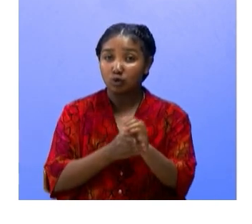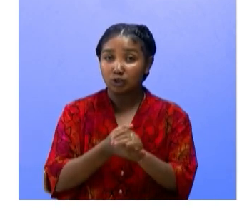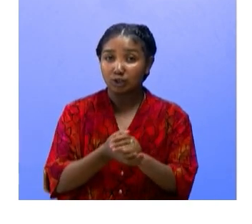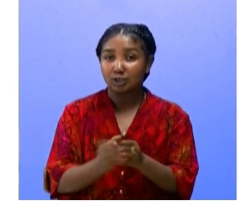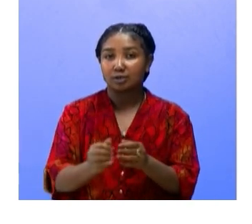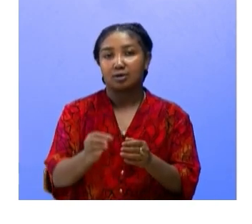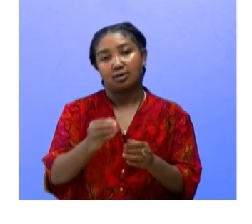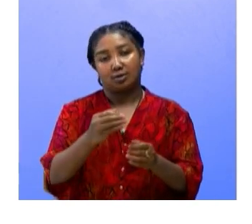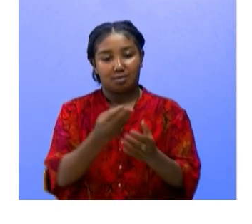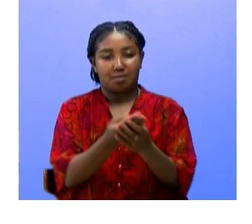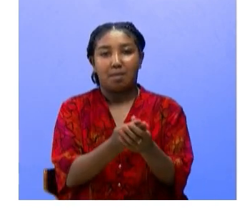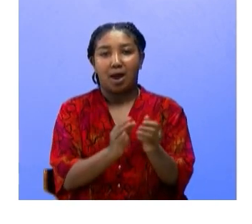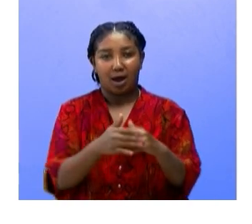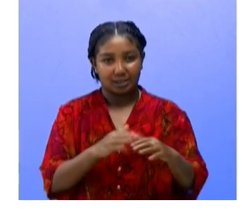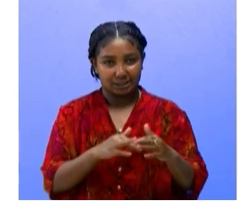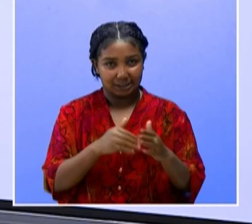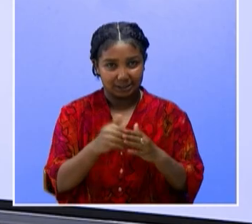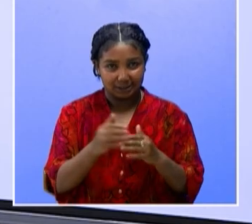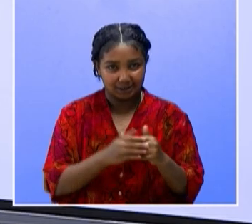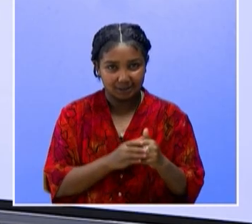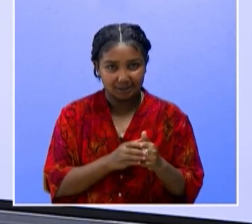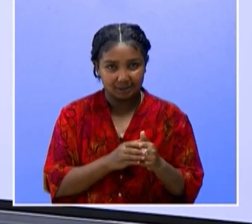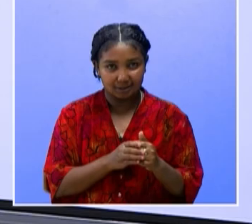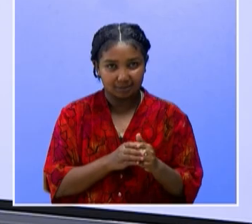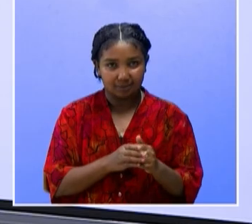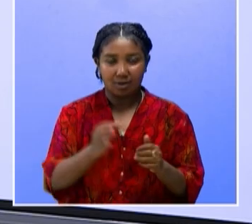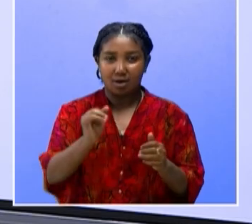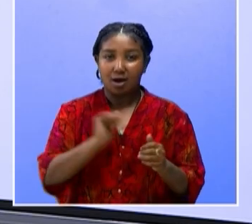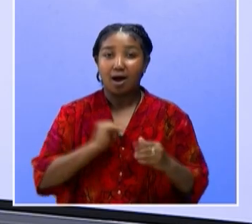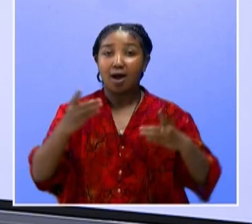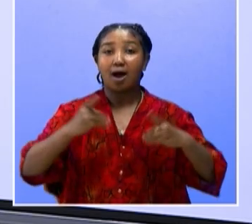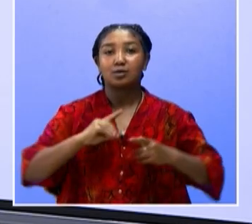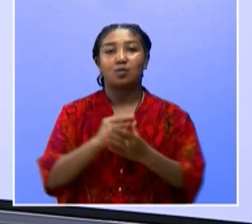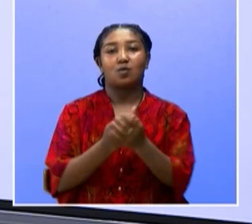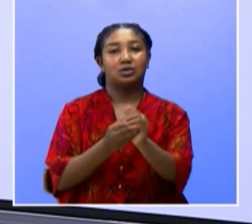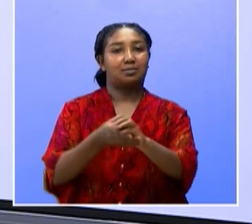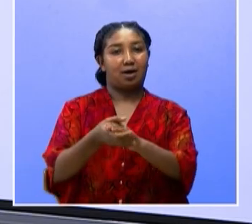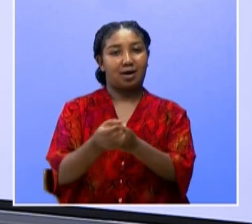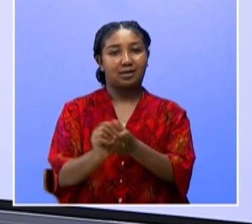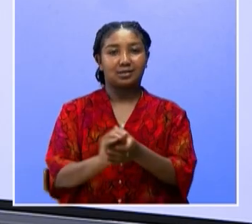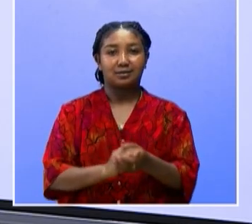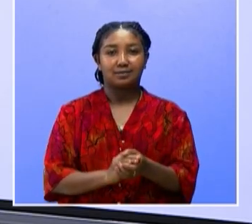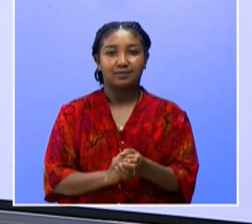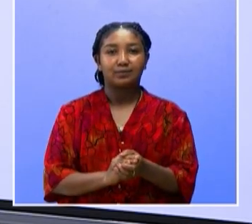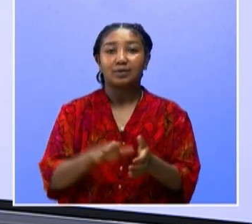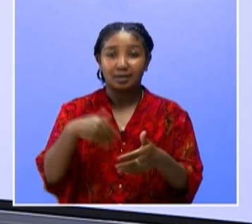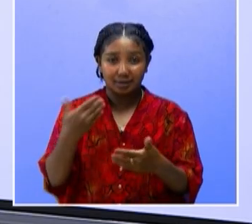my hand. All right? I had washed my hand